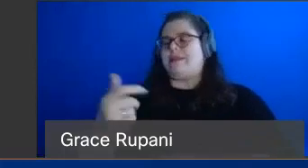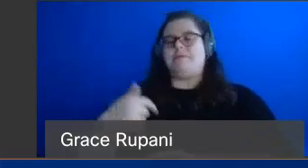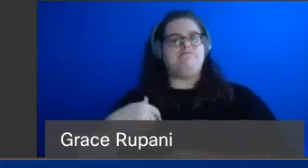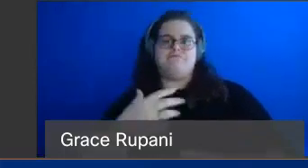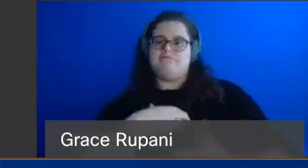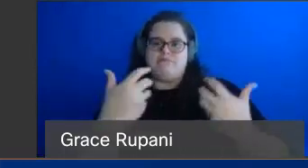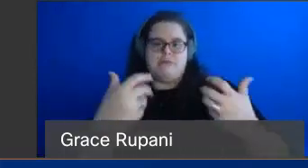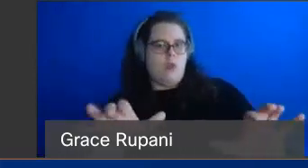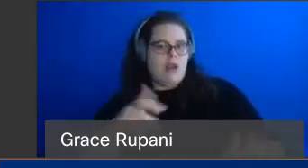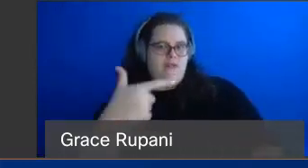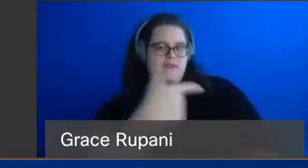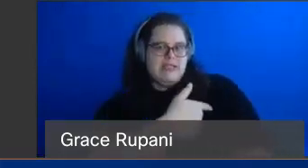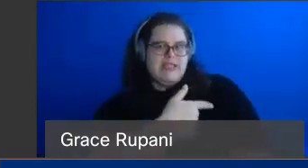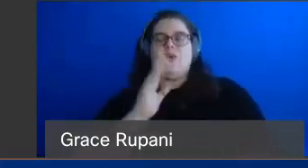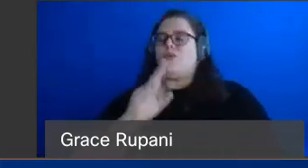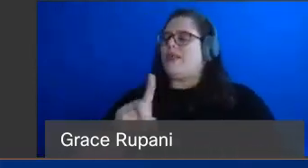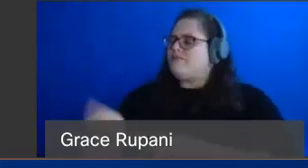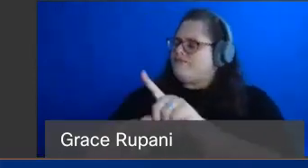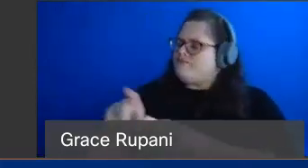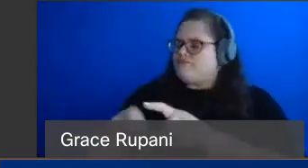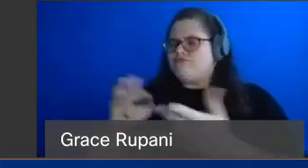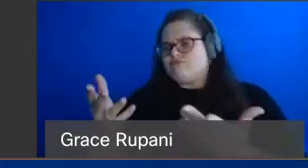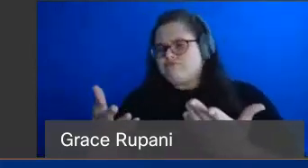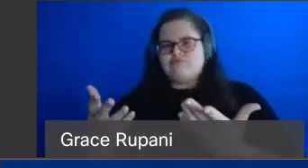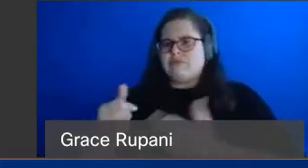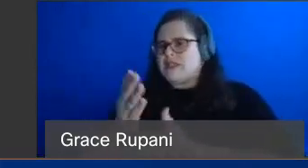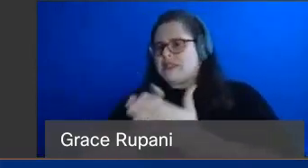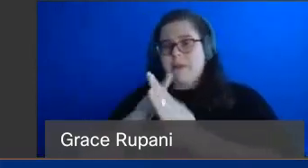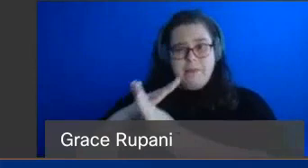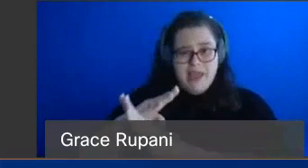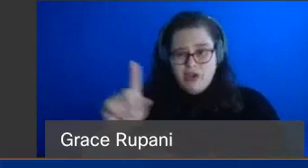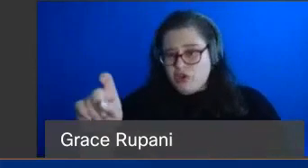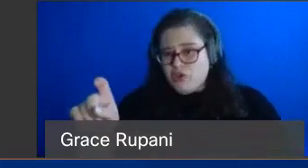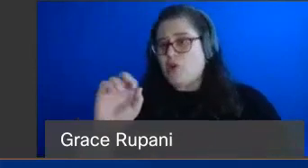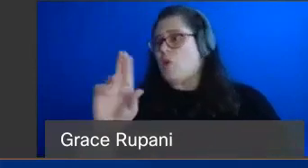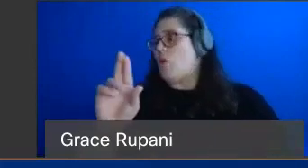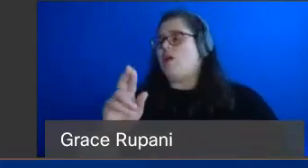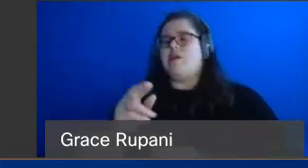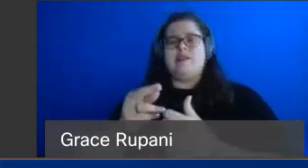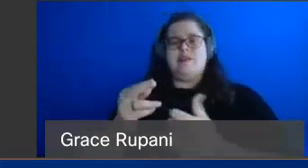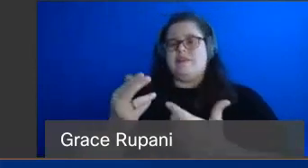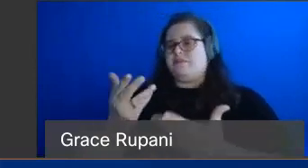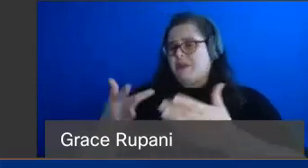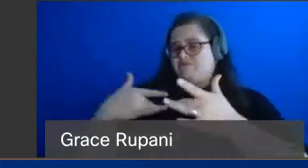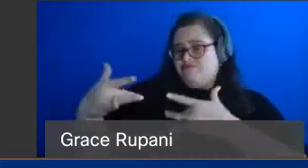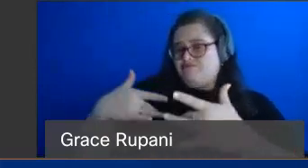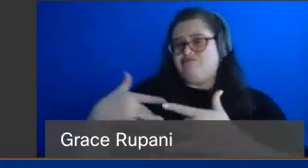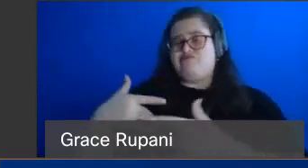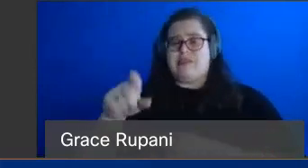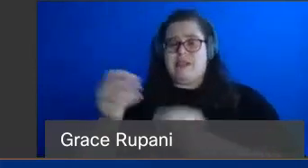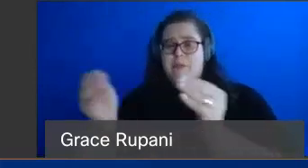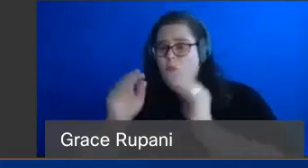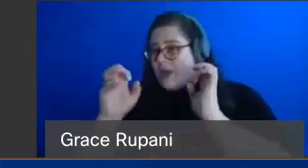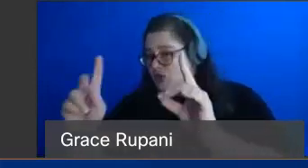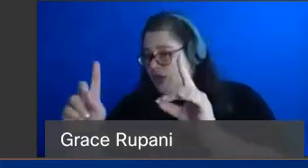is there some barrier to them getting the vaccine? Is there some more education they may need, more information they want? Are they just waiting?